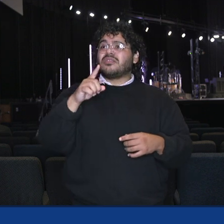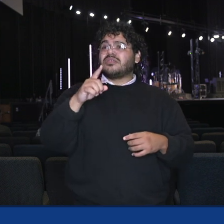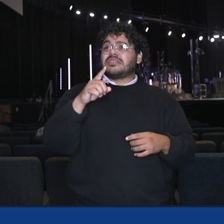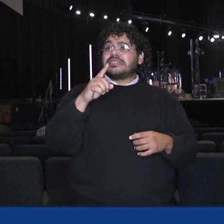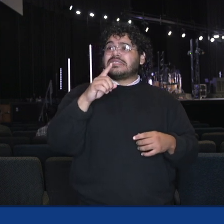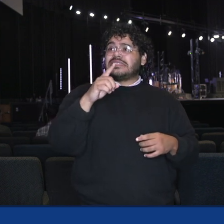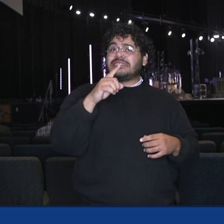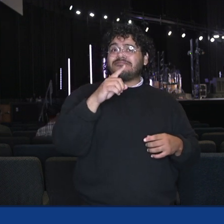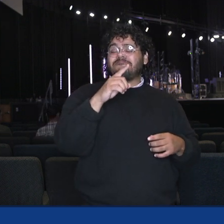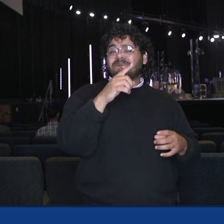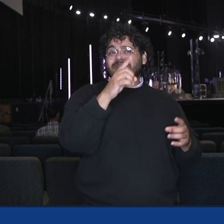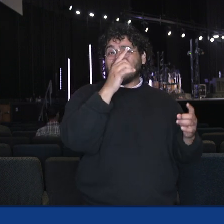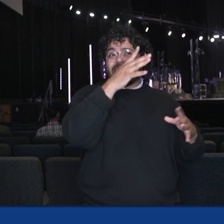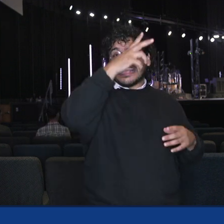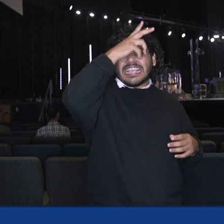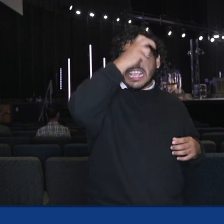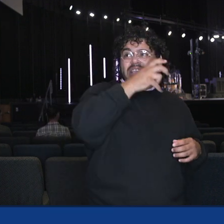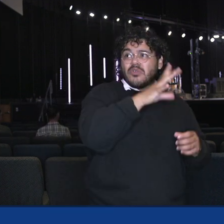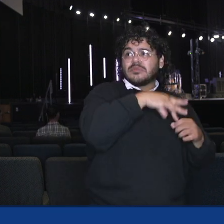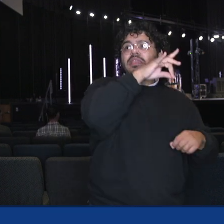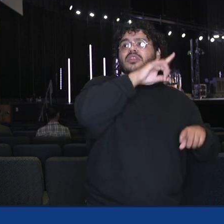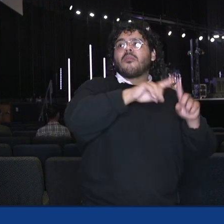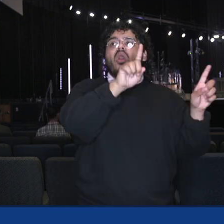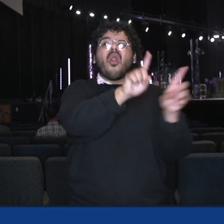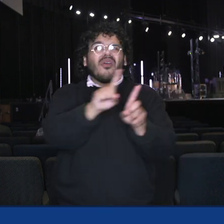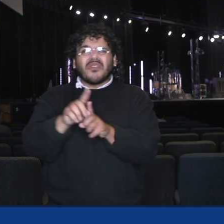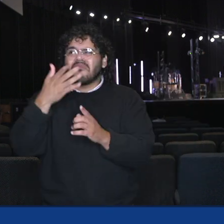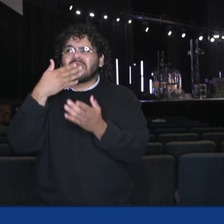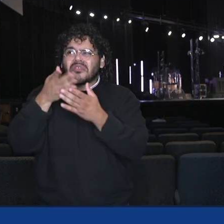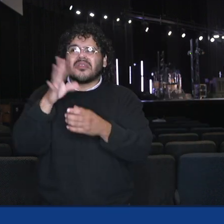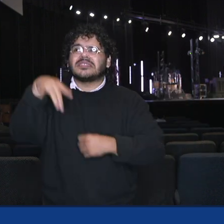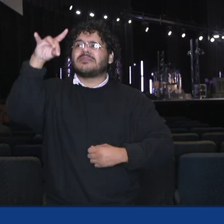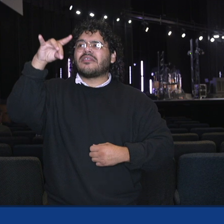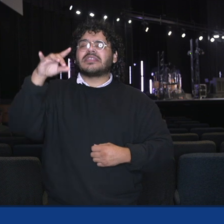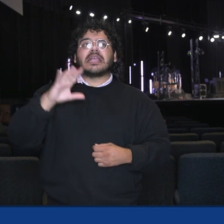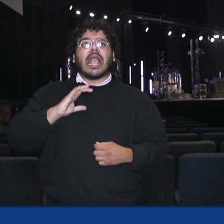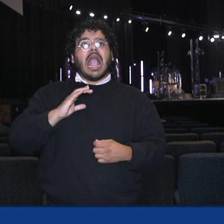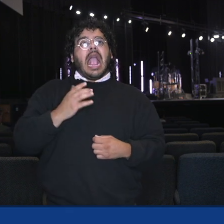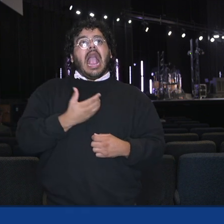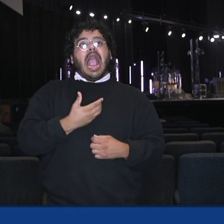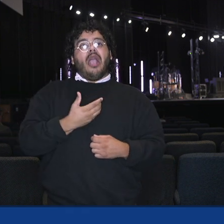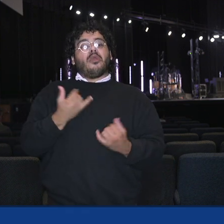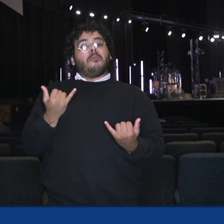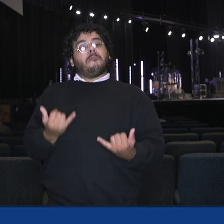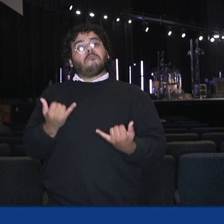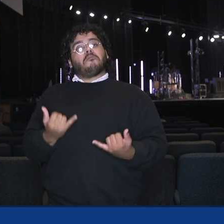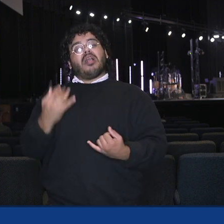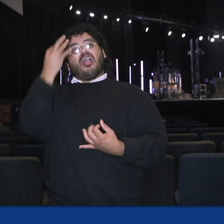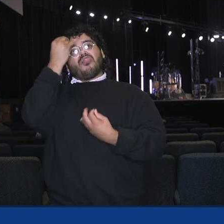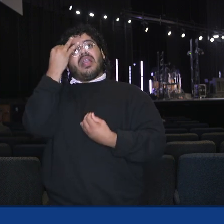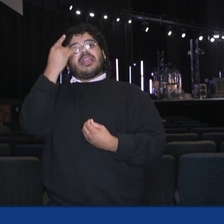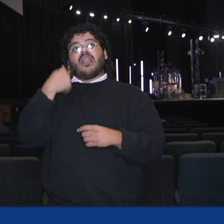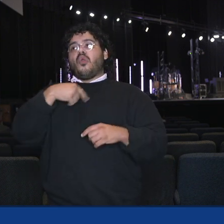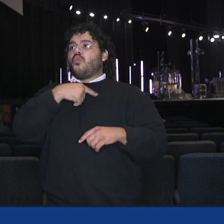and forces of good. And let's not have our post-Enlightenment bias hats on where we're just like, well, that was in the old